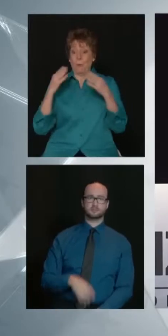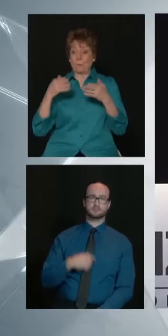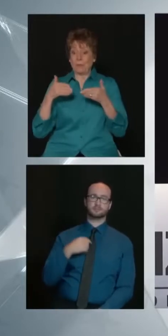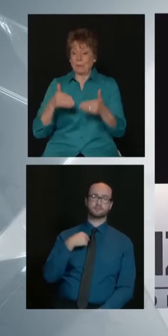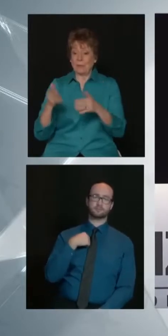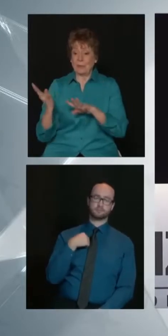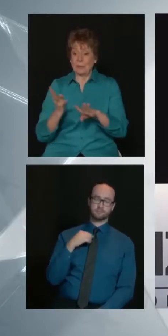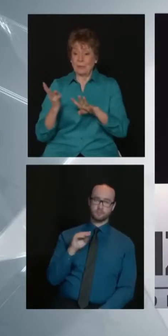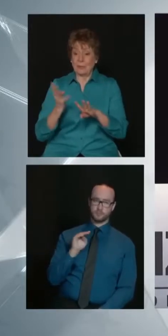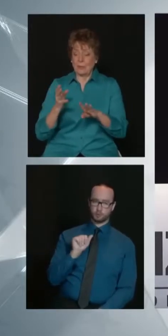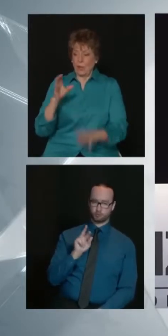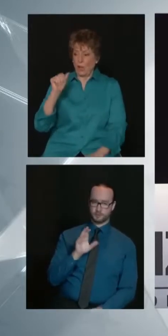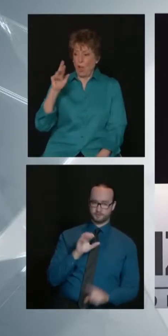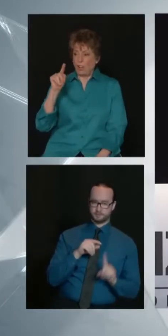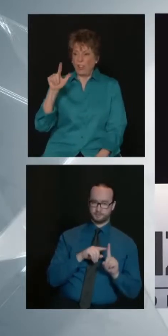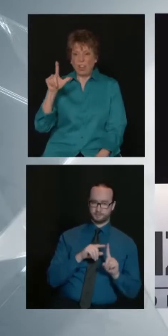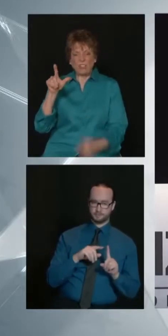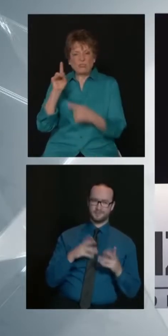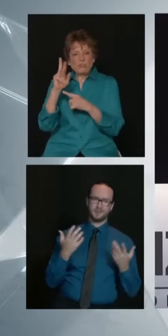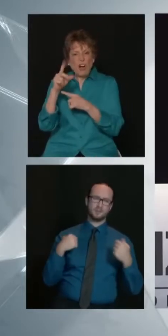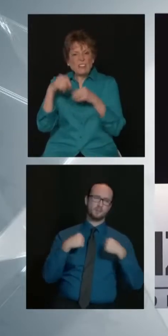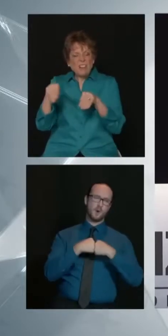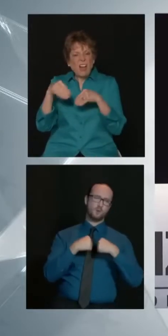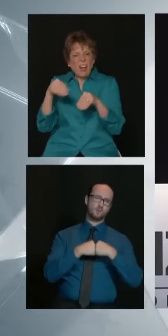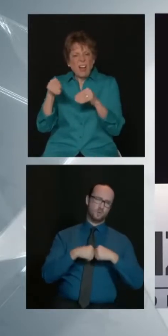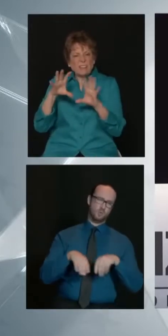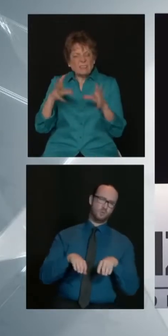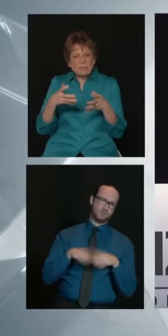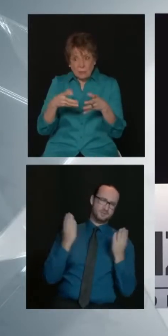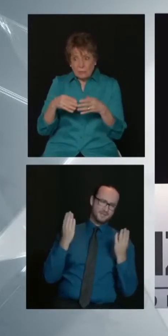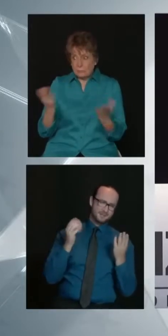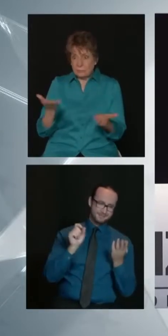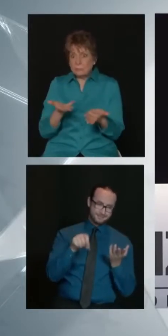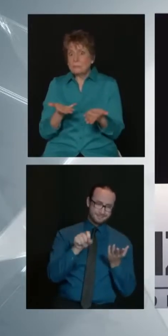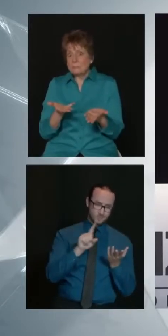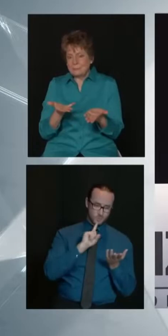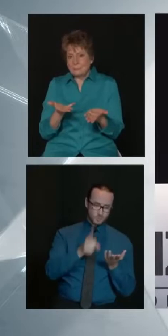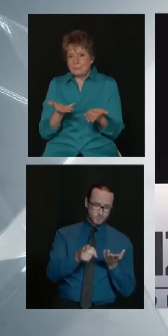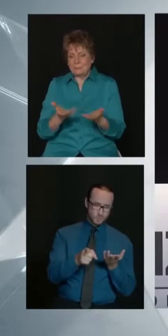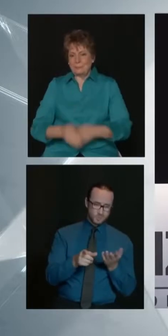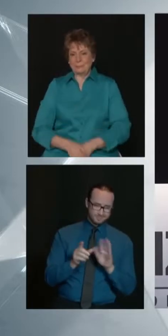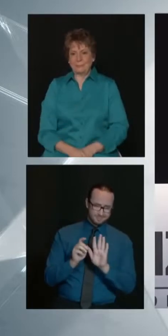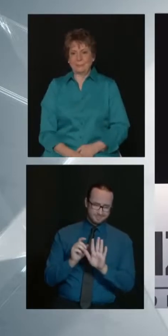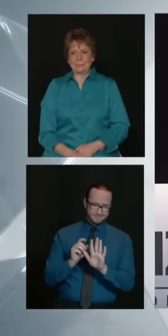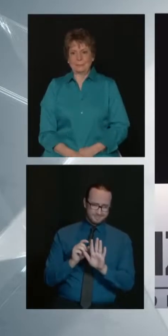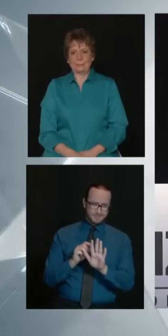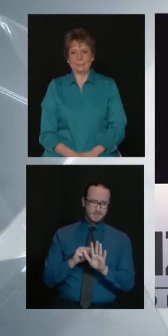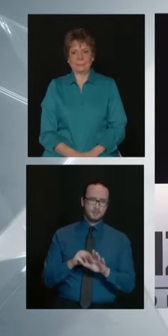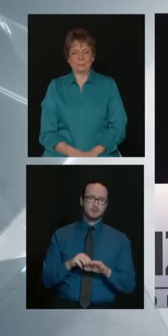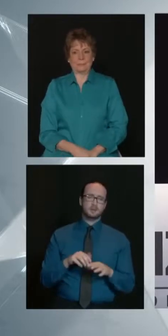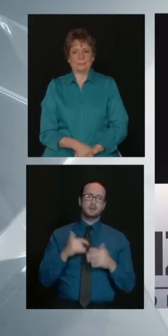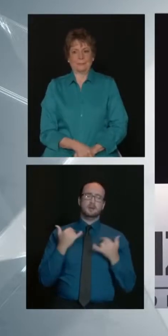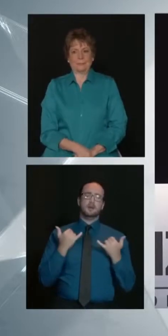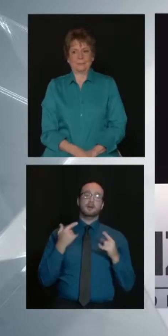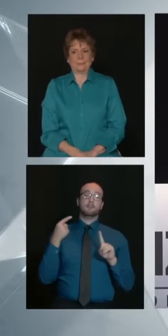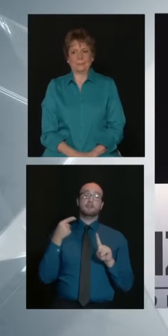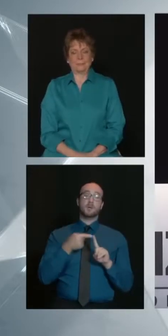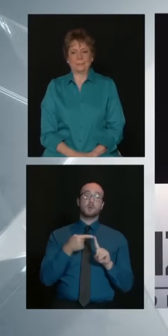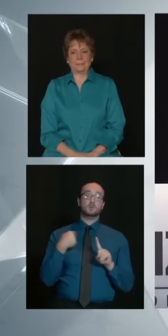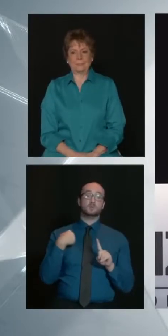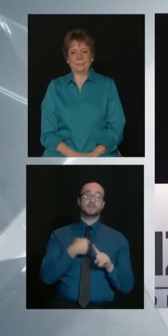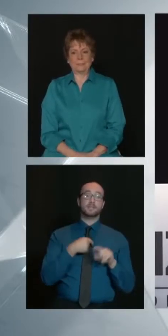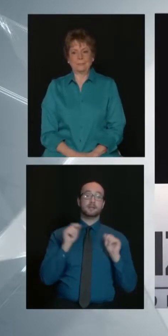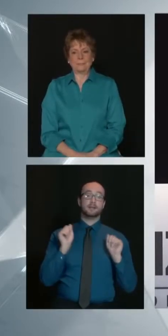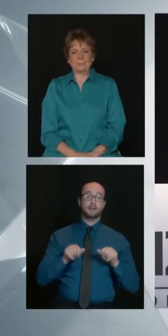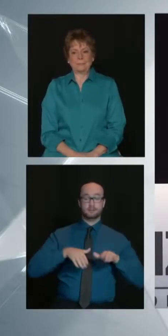now, and people can come through. There's no question about that. But the answer here is we can walk and chew gum at the same time. Yes,